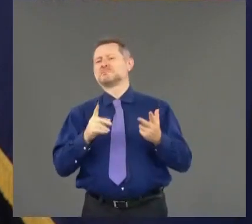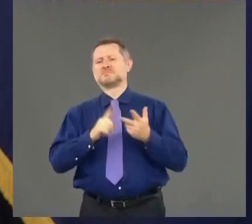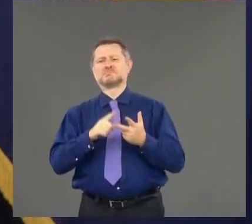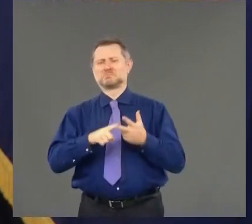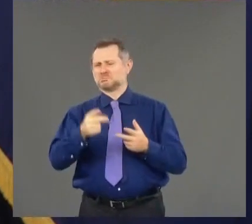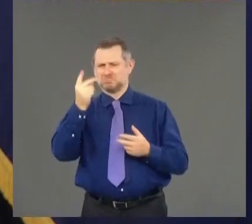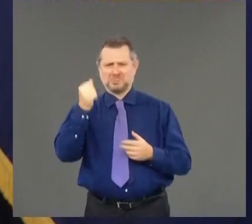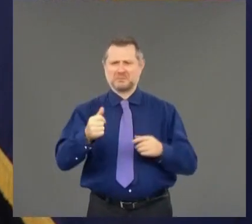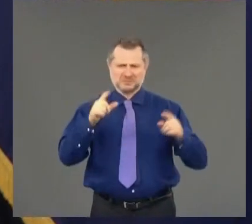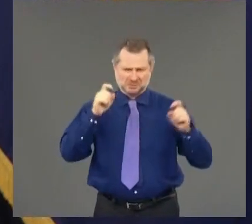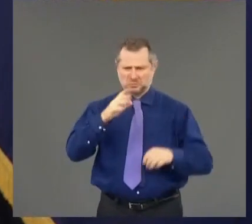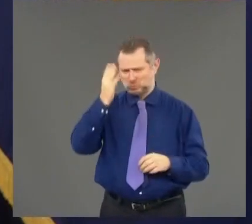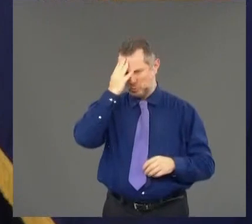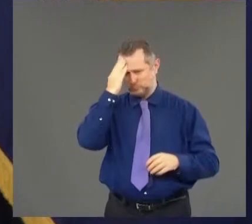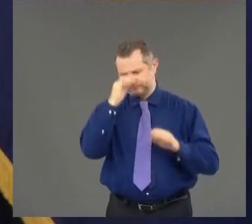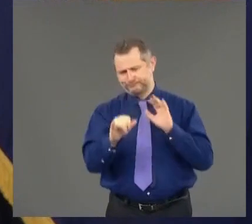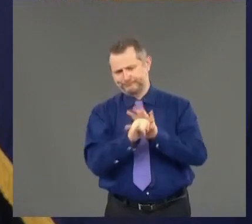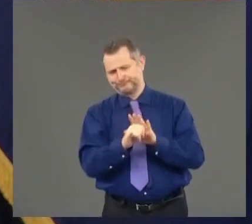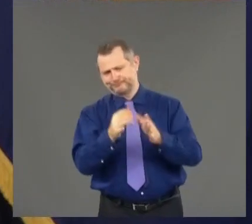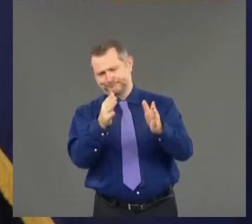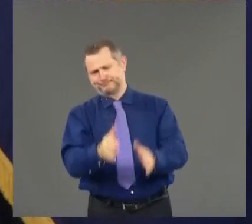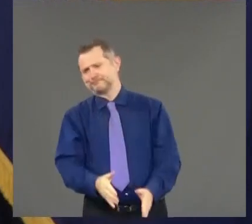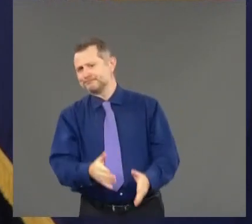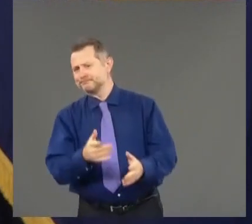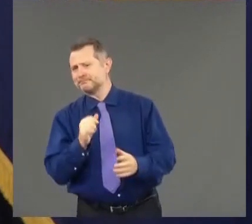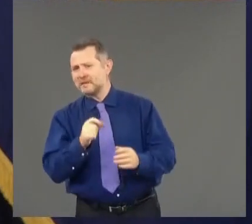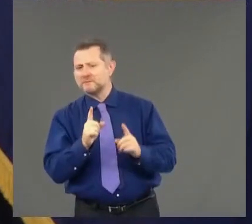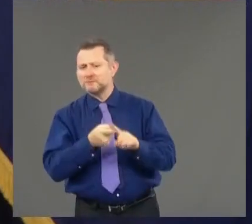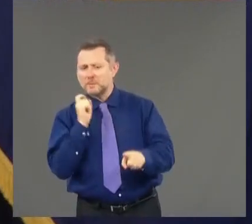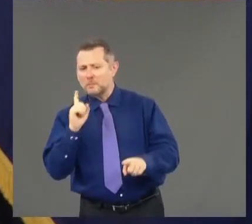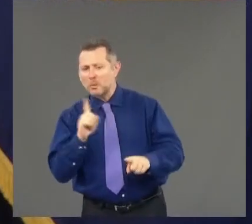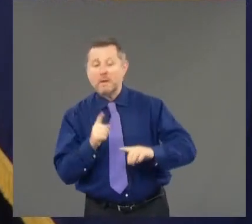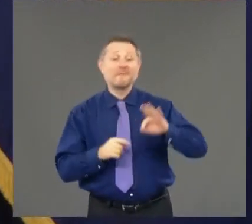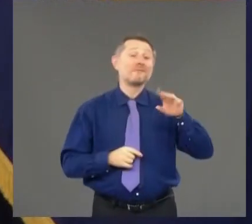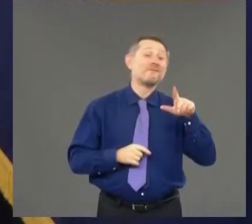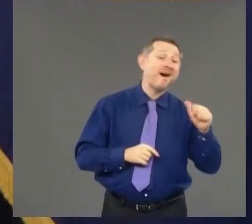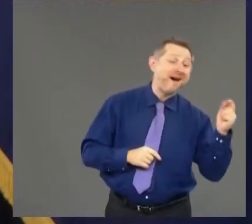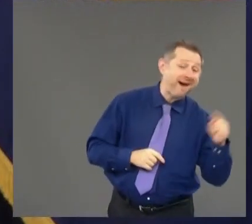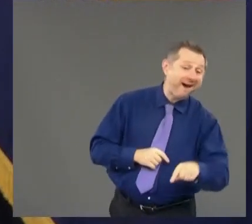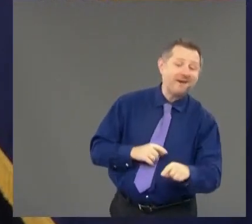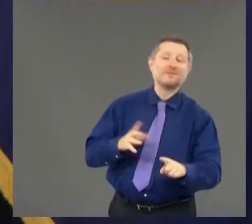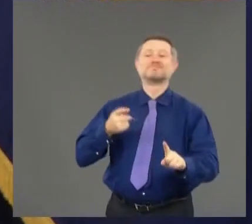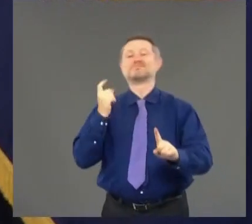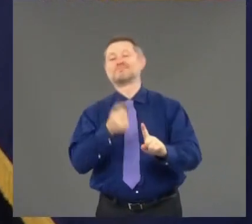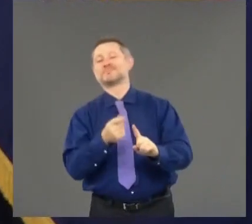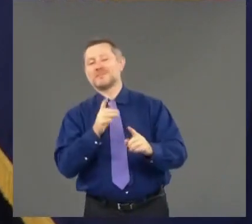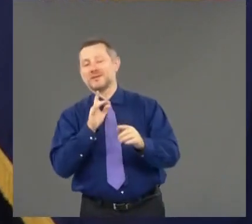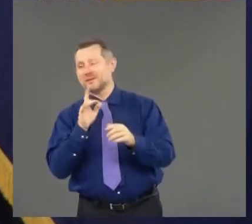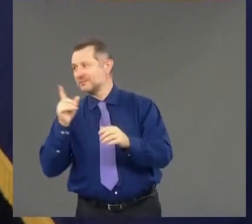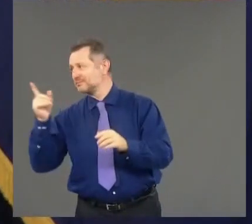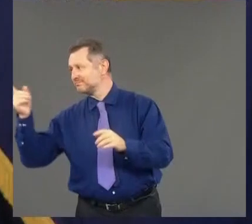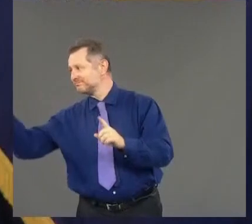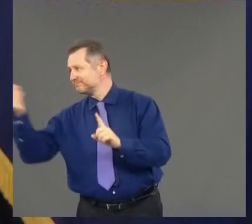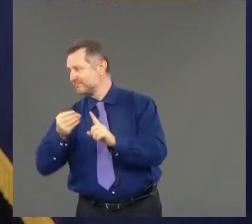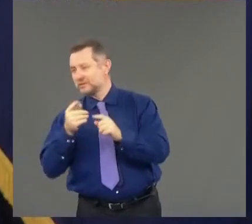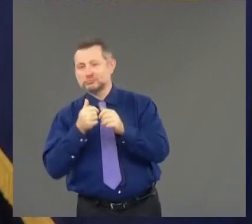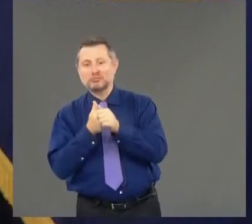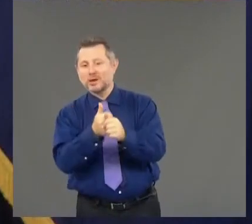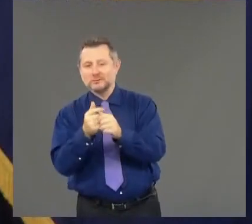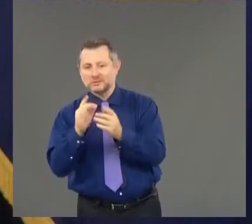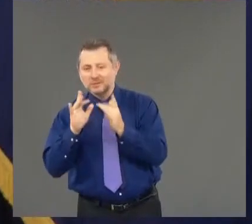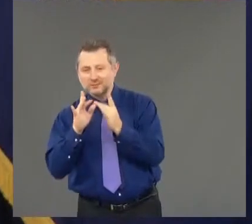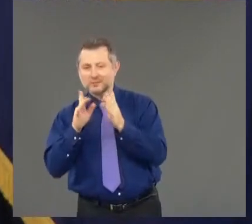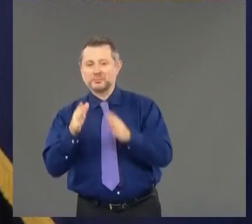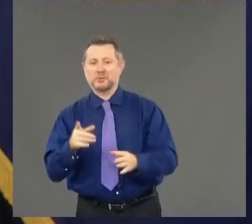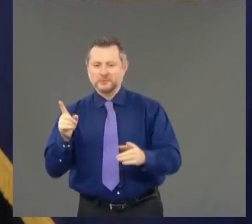were positive, and then we would know where you were from, because then they have to contact trace you. And they would pull your record and they'd see you just